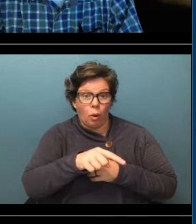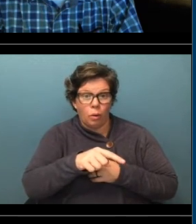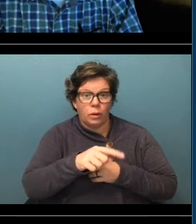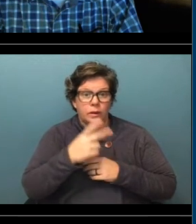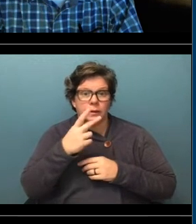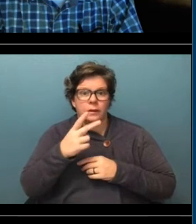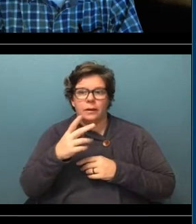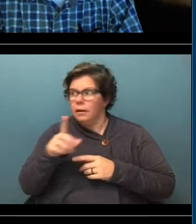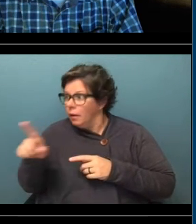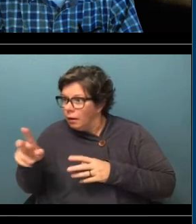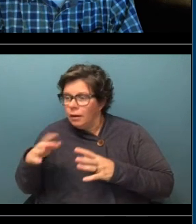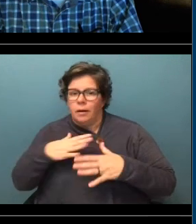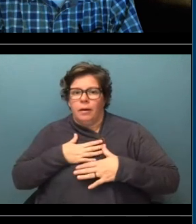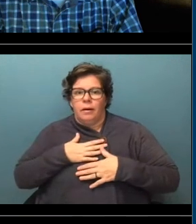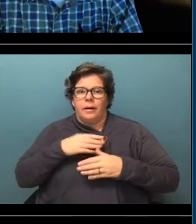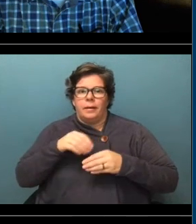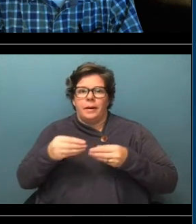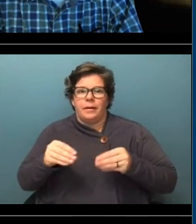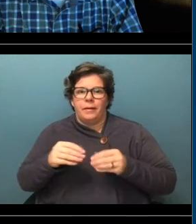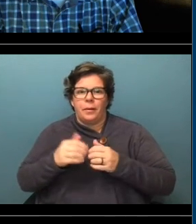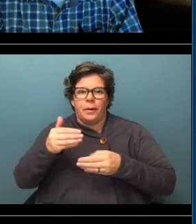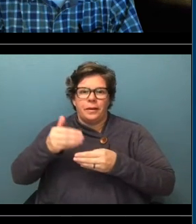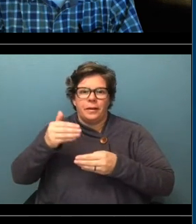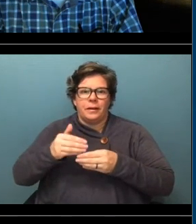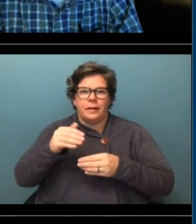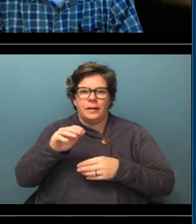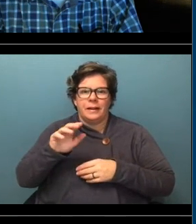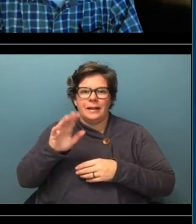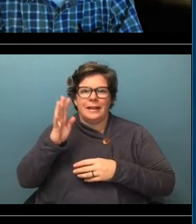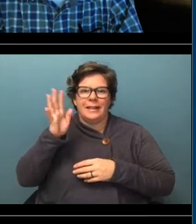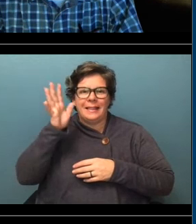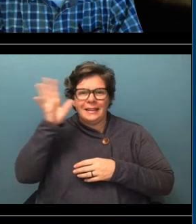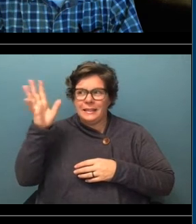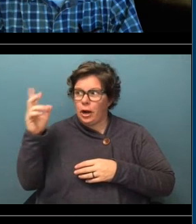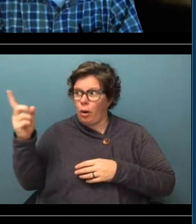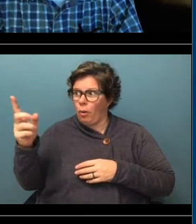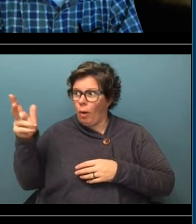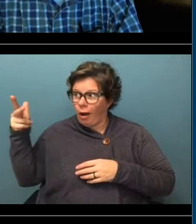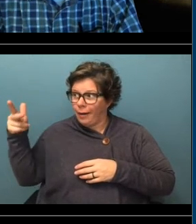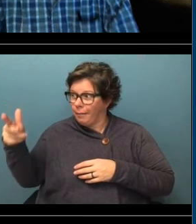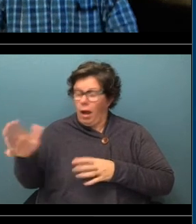God, sorry. I'm in an office with windows and the deer are walking by. It scared the heck out of me.